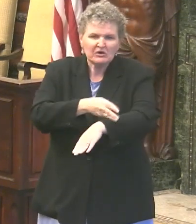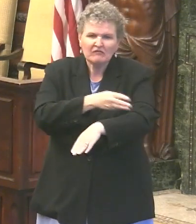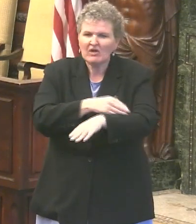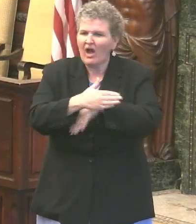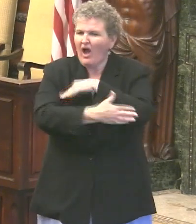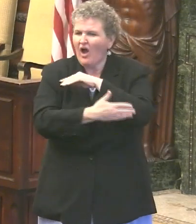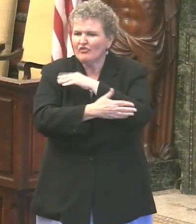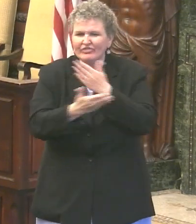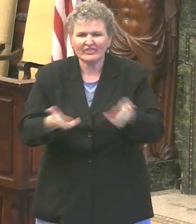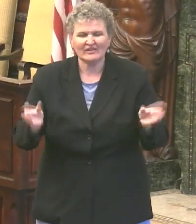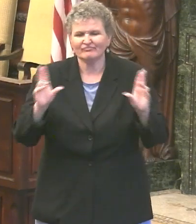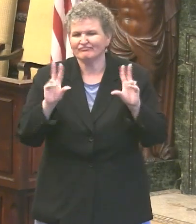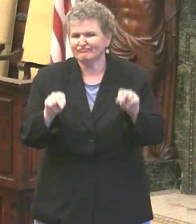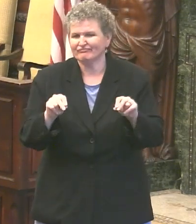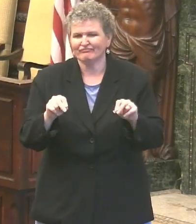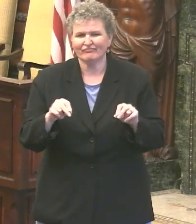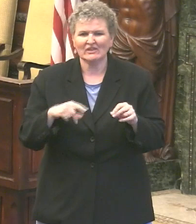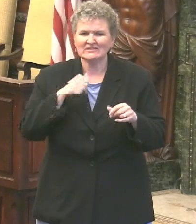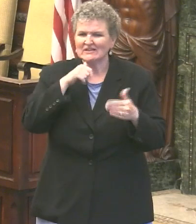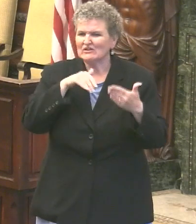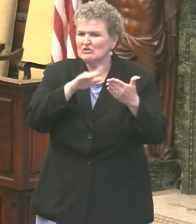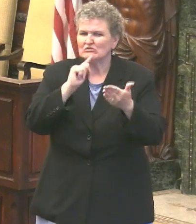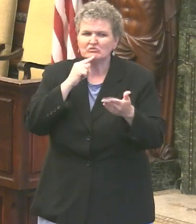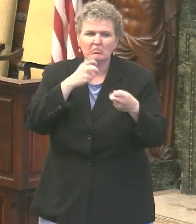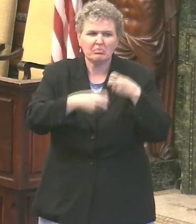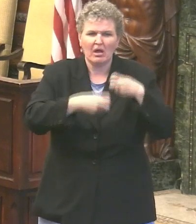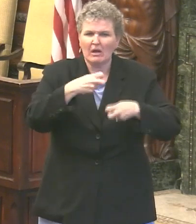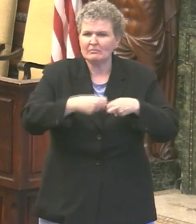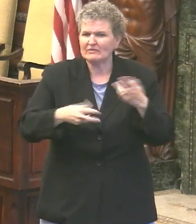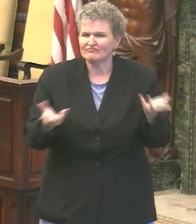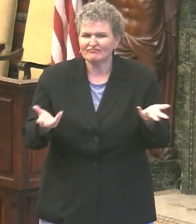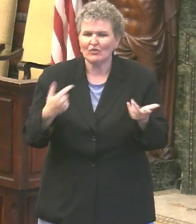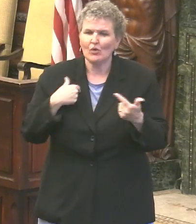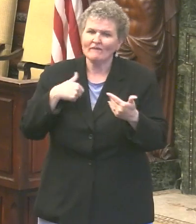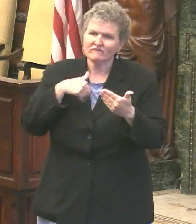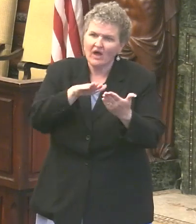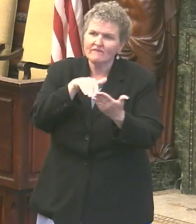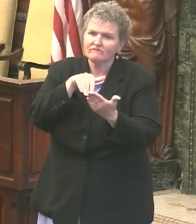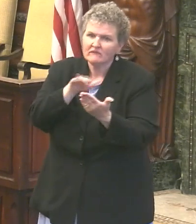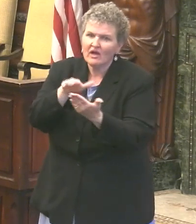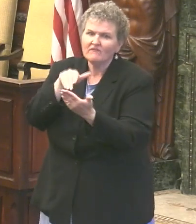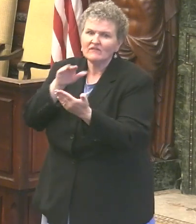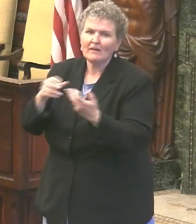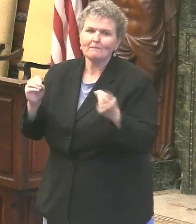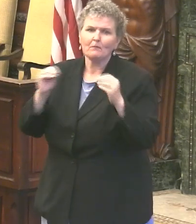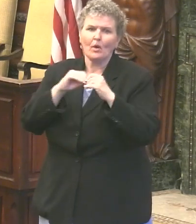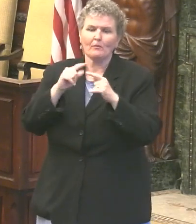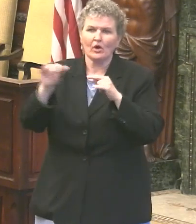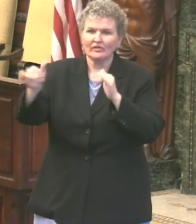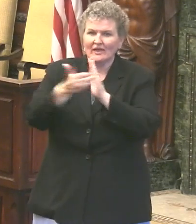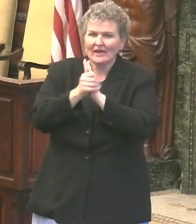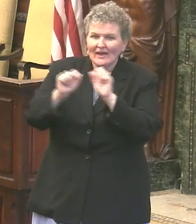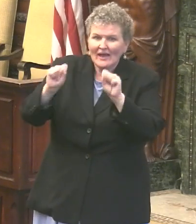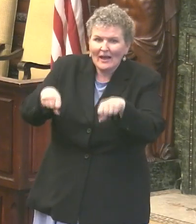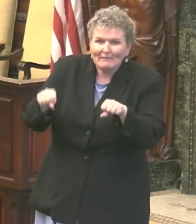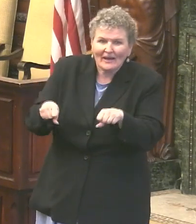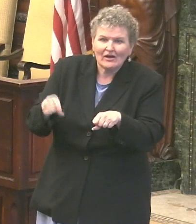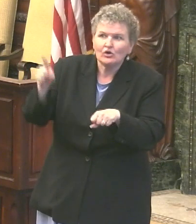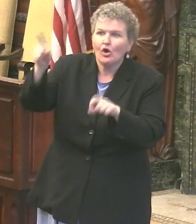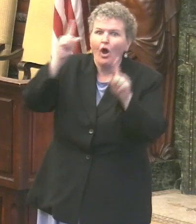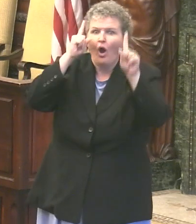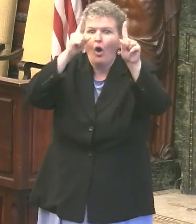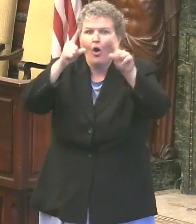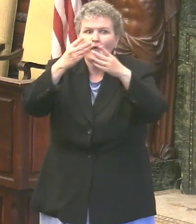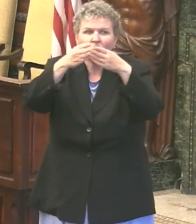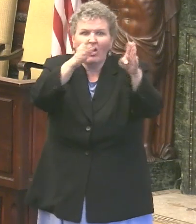with addressing problems currently facing this country. It's more ability. It's more of his ability to divide or attempt to divide